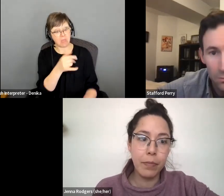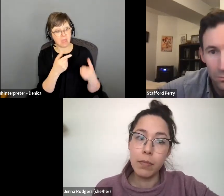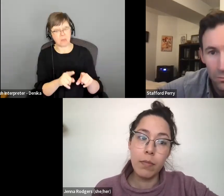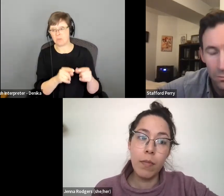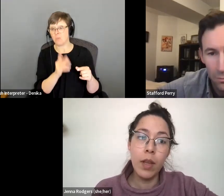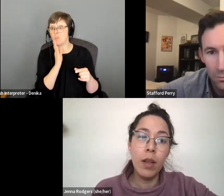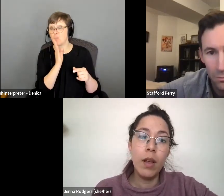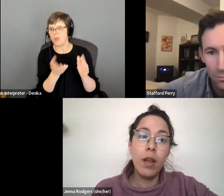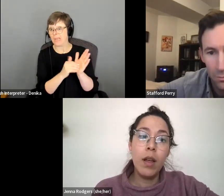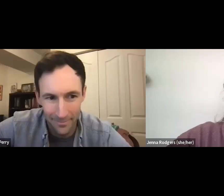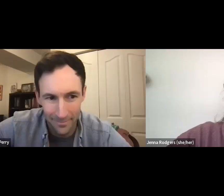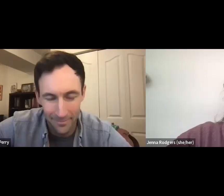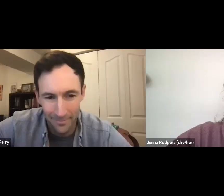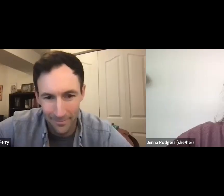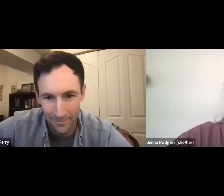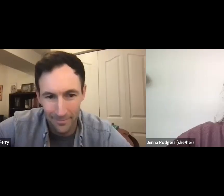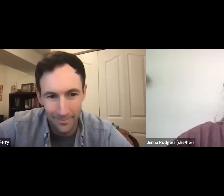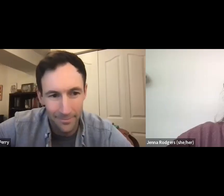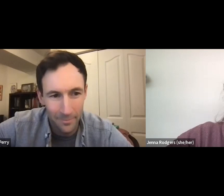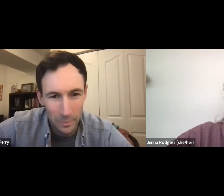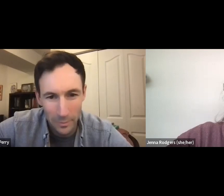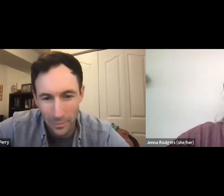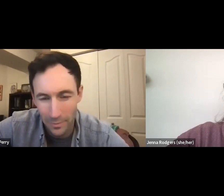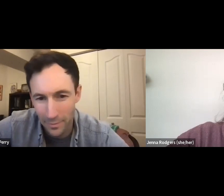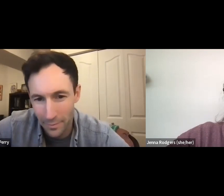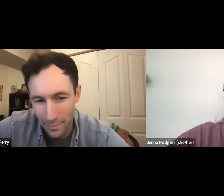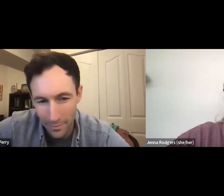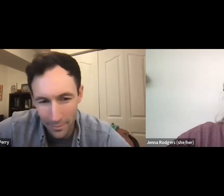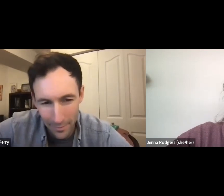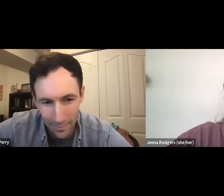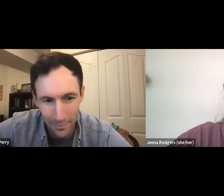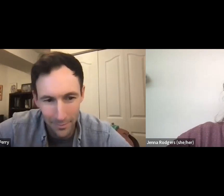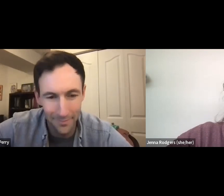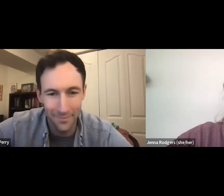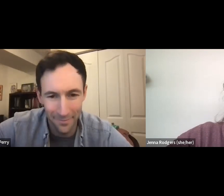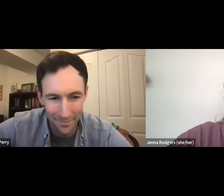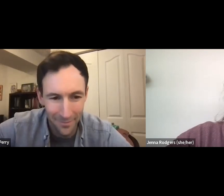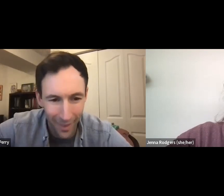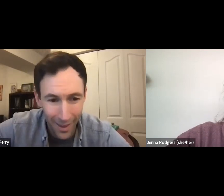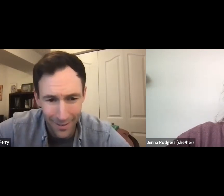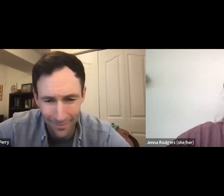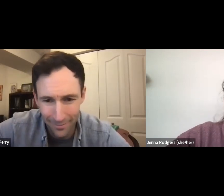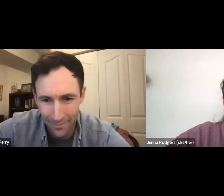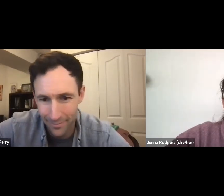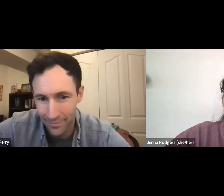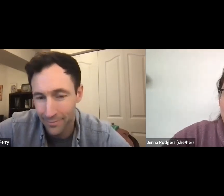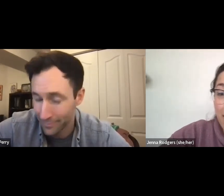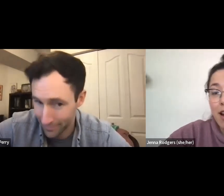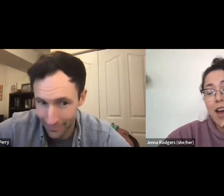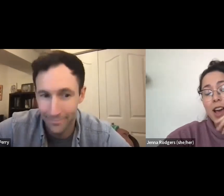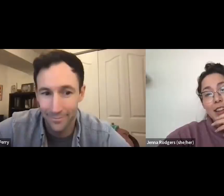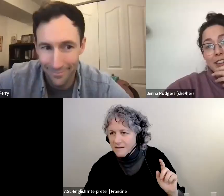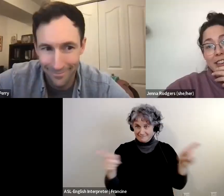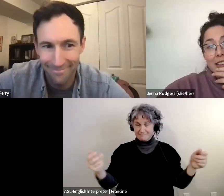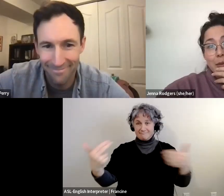future. I think everyone is back now. Welcome back, everyone. Thank you